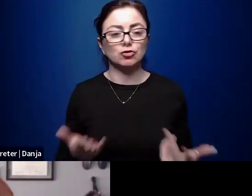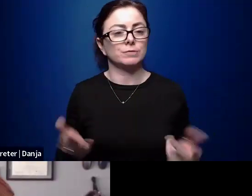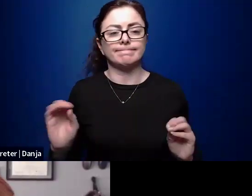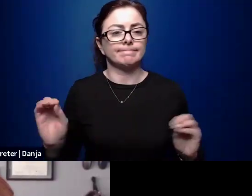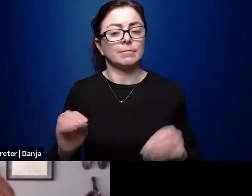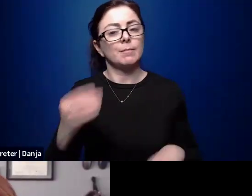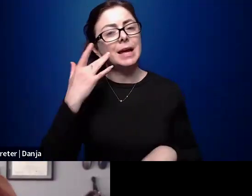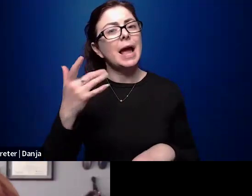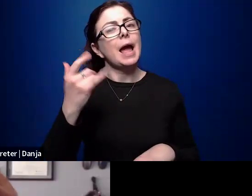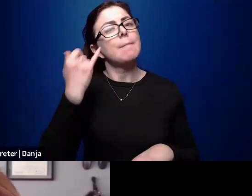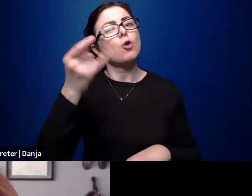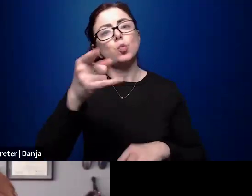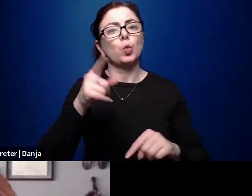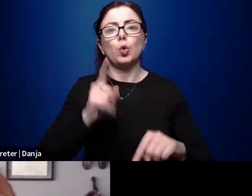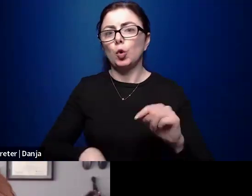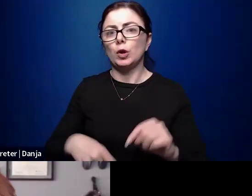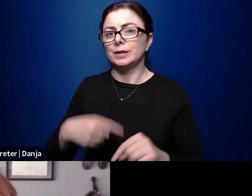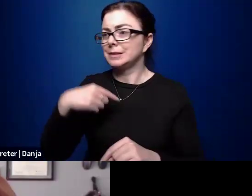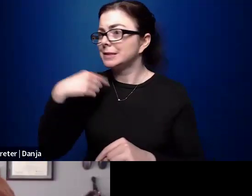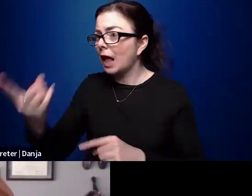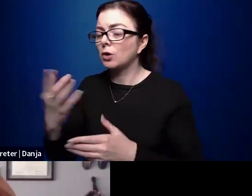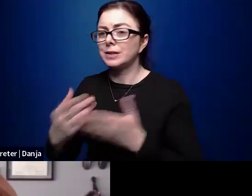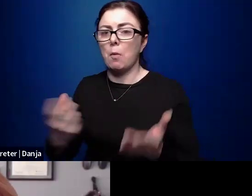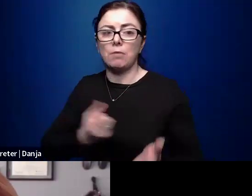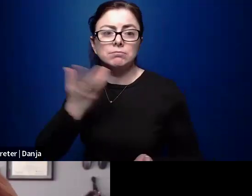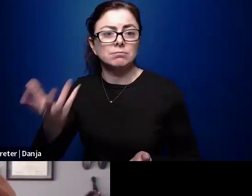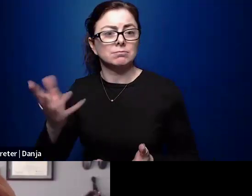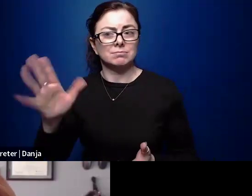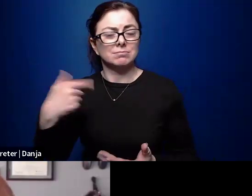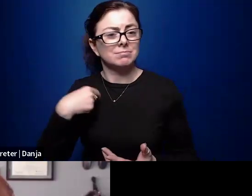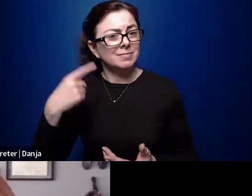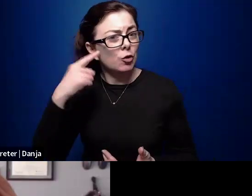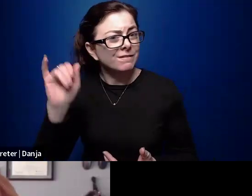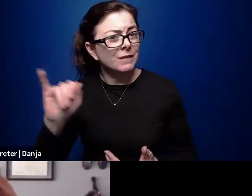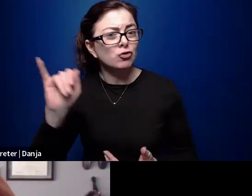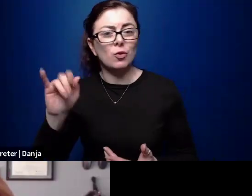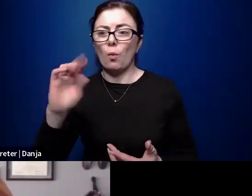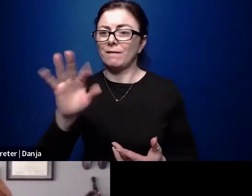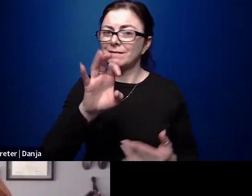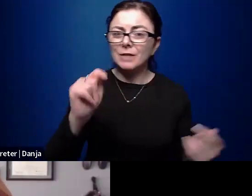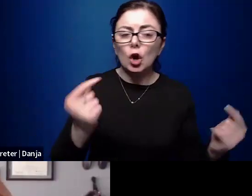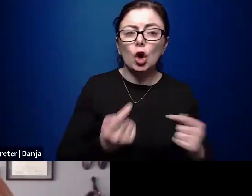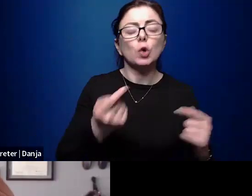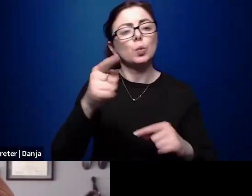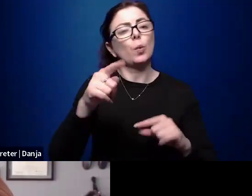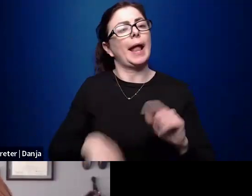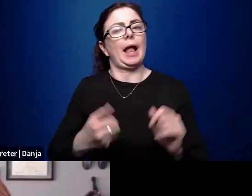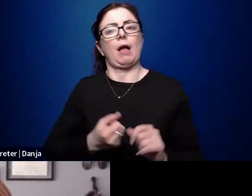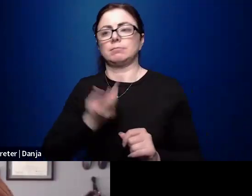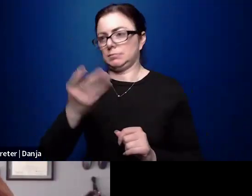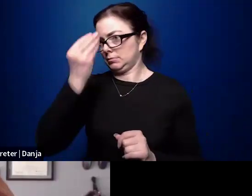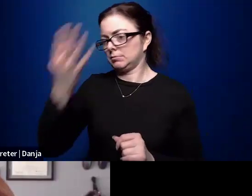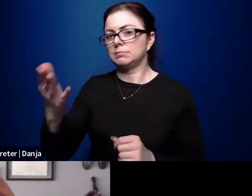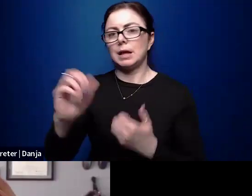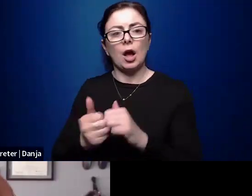not tell someone how you feel. You couldn't tell someone you have an ear infection. You couldn't tell someone that your feet hurt. You couldn't tell them how you're feeling about your